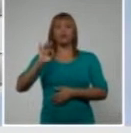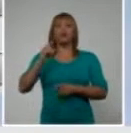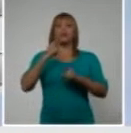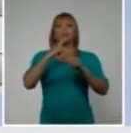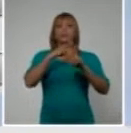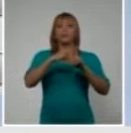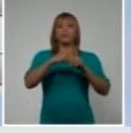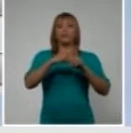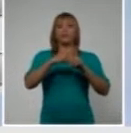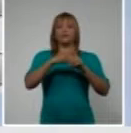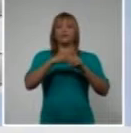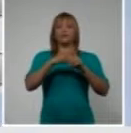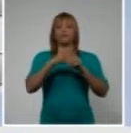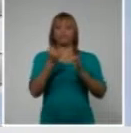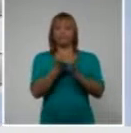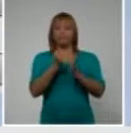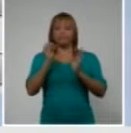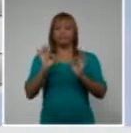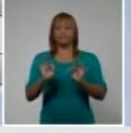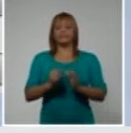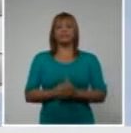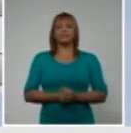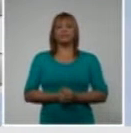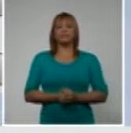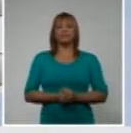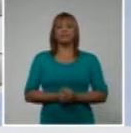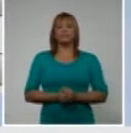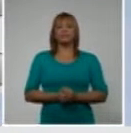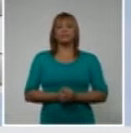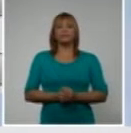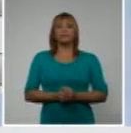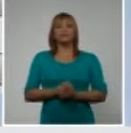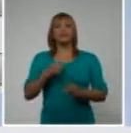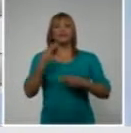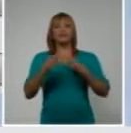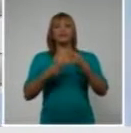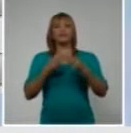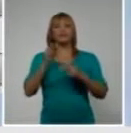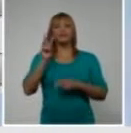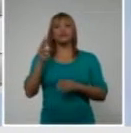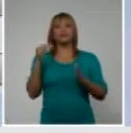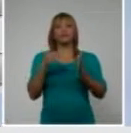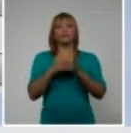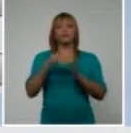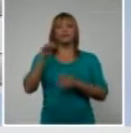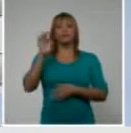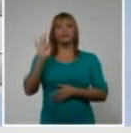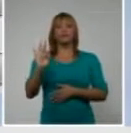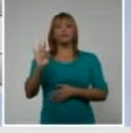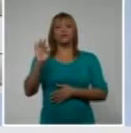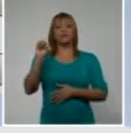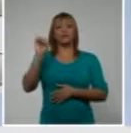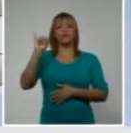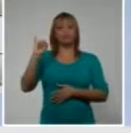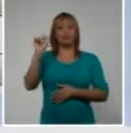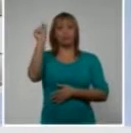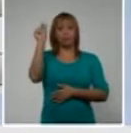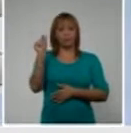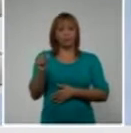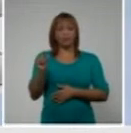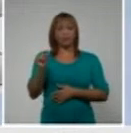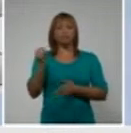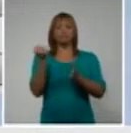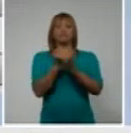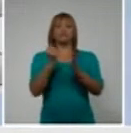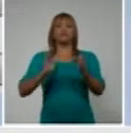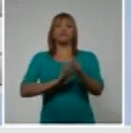Matanzas, 219. Villa Clara, 260. Camagüey, 124. Santiago